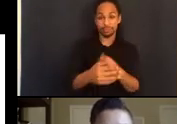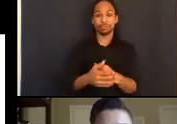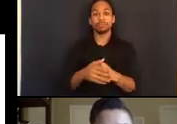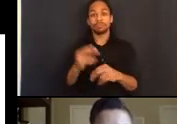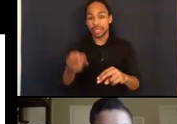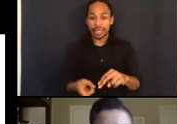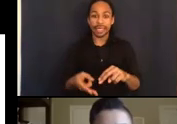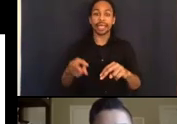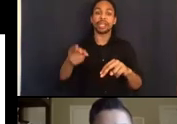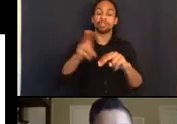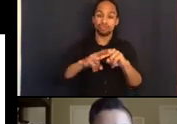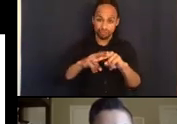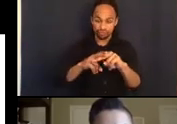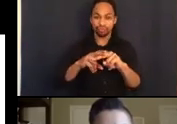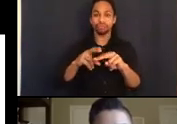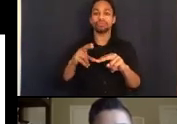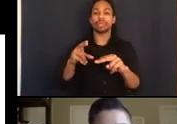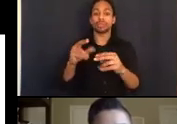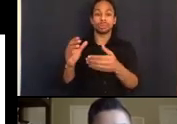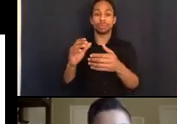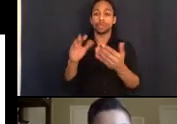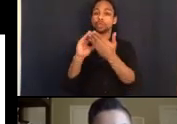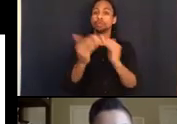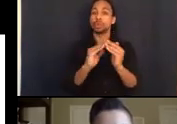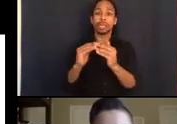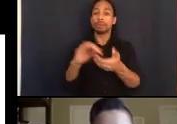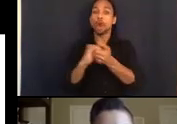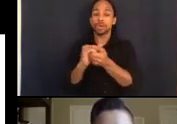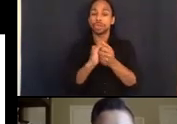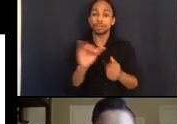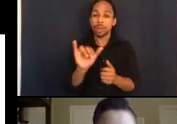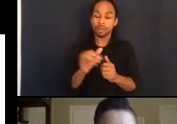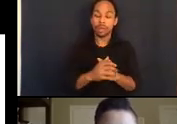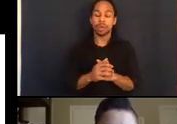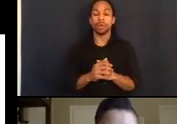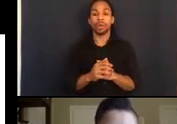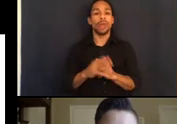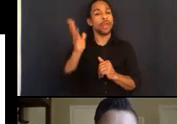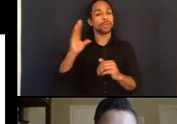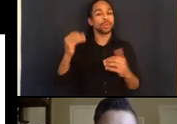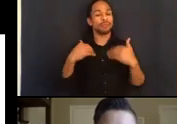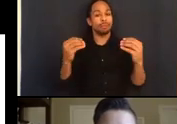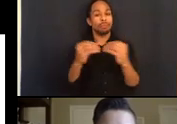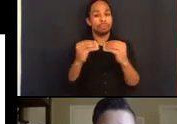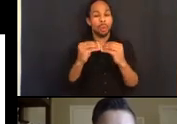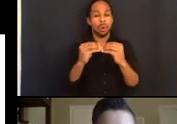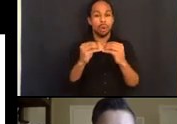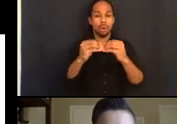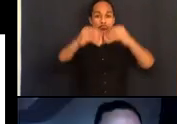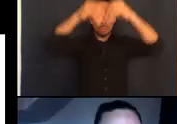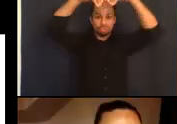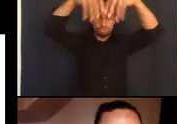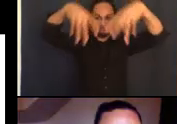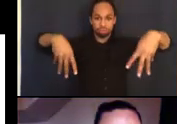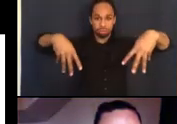there's been a breaking down of silos, which have existed within the healthcare system and sort of the community at large that are starting to break